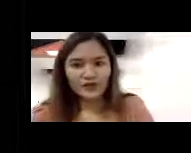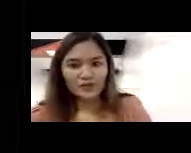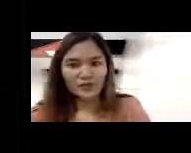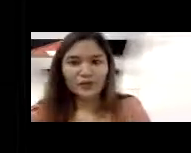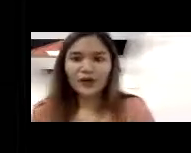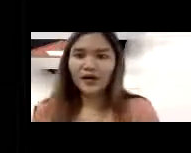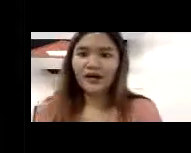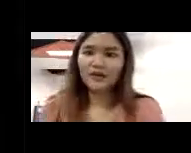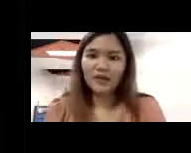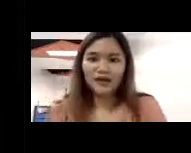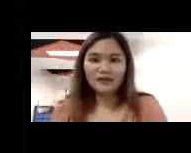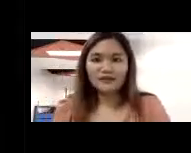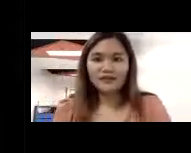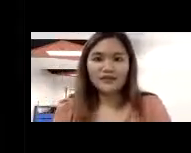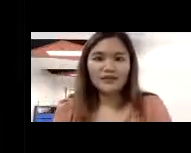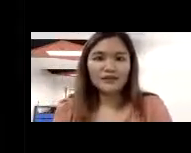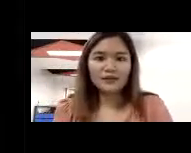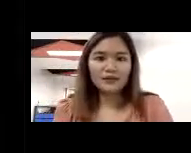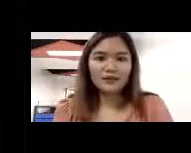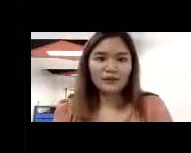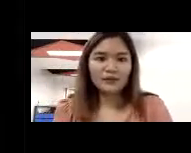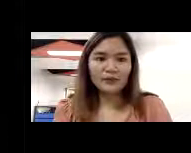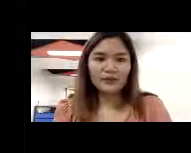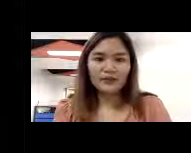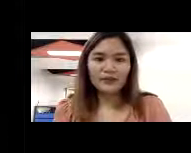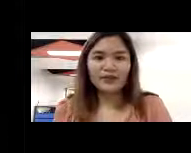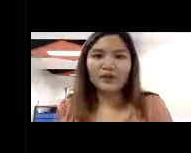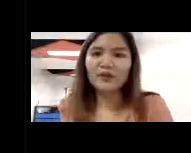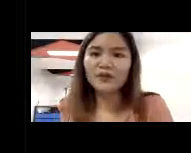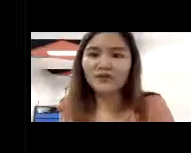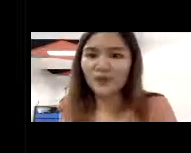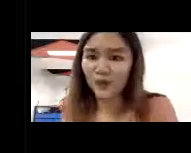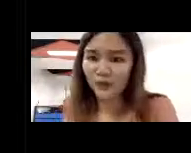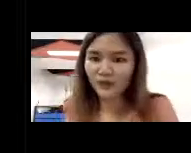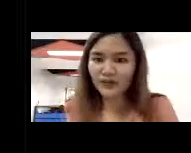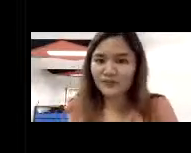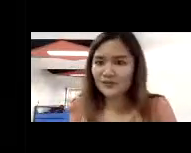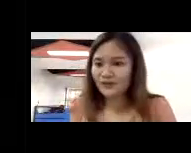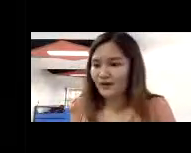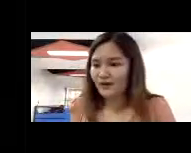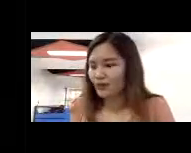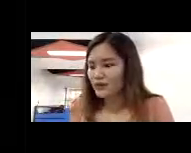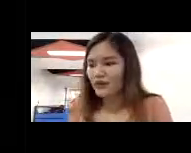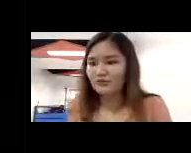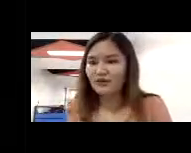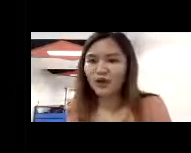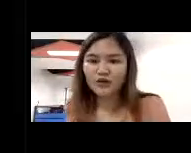Okay, so there, visit www.menti.com and use the code